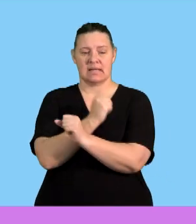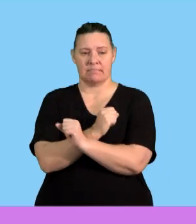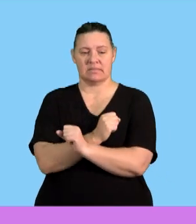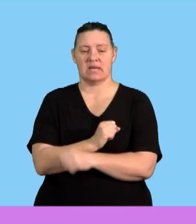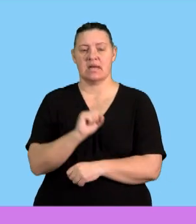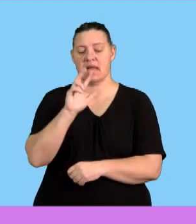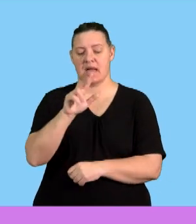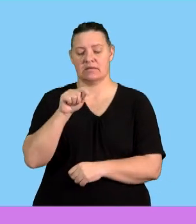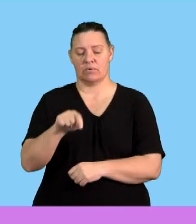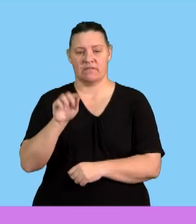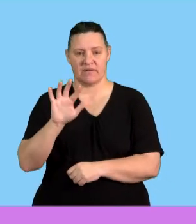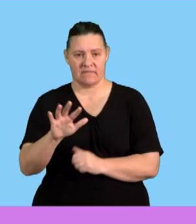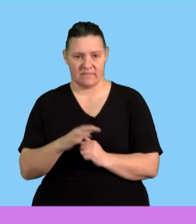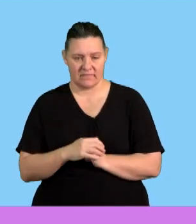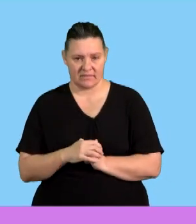1,912.50 times